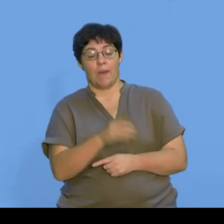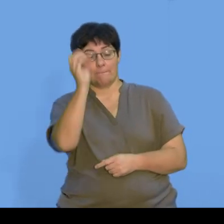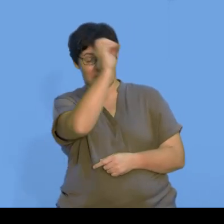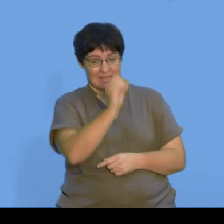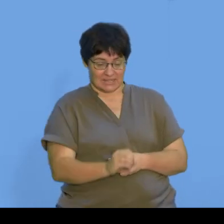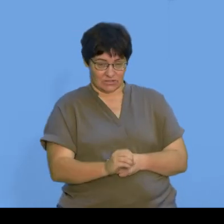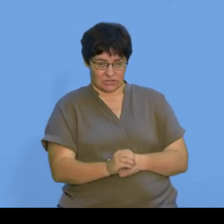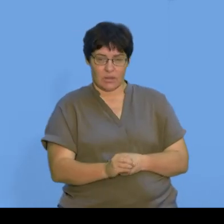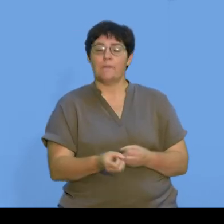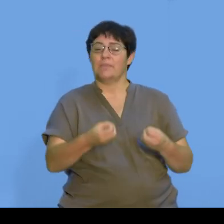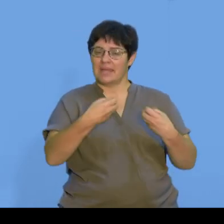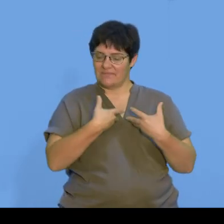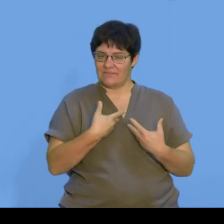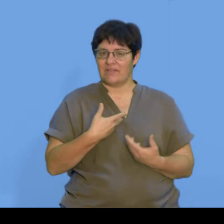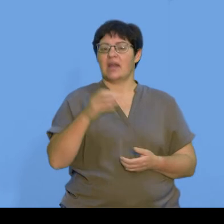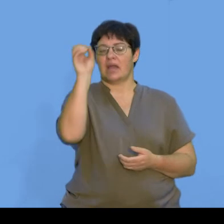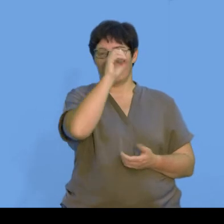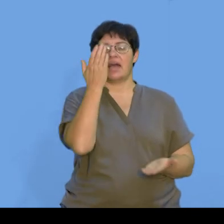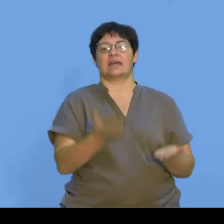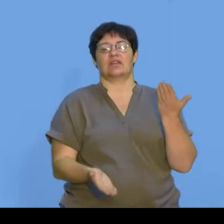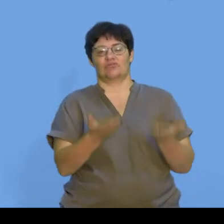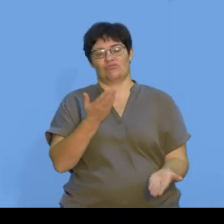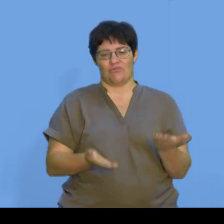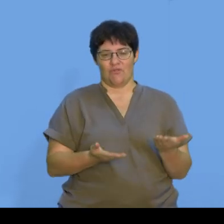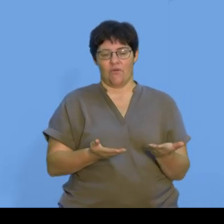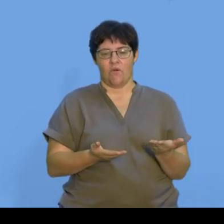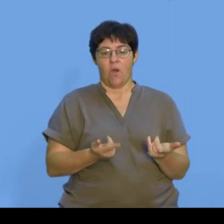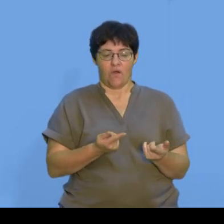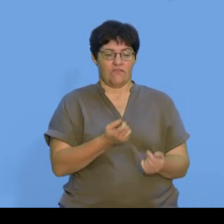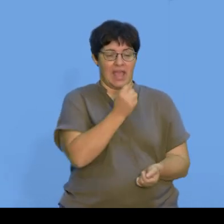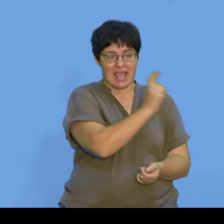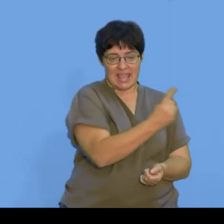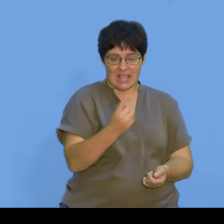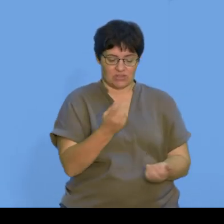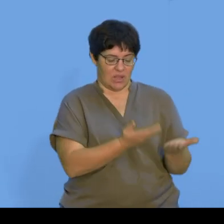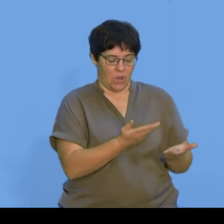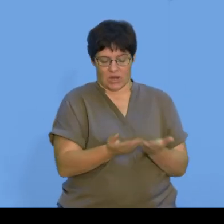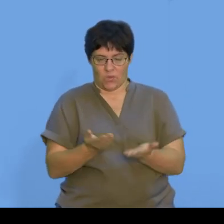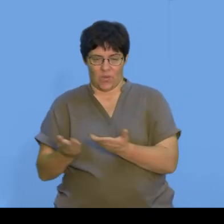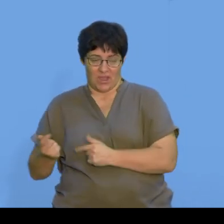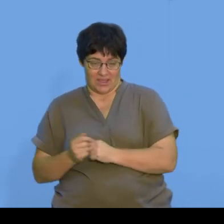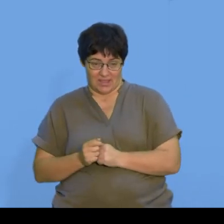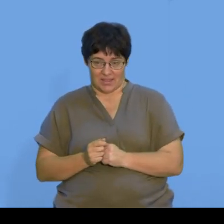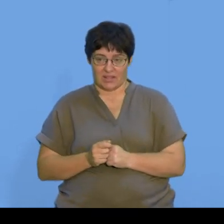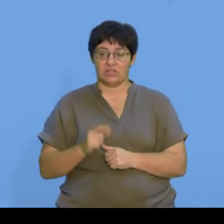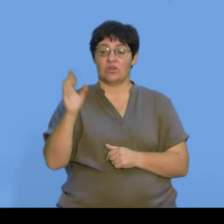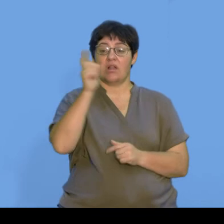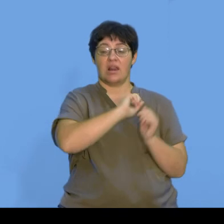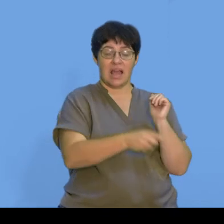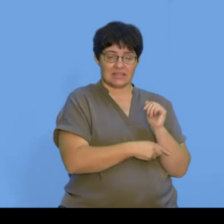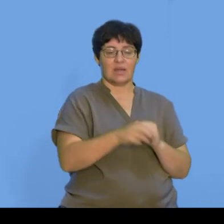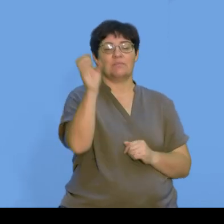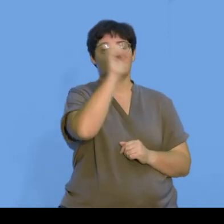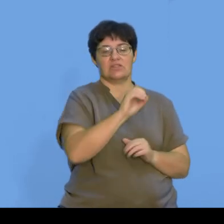compound. And then the percentage composition actually gives us the percentage ratio of the masses of each substance. And then the last that we